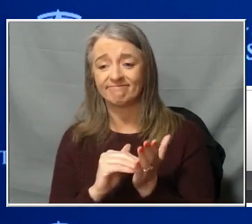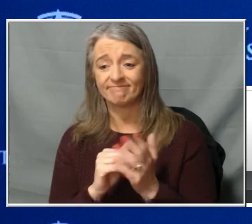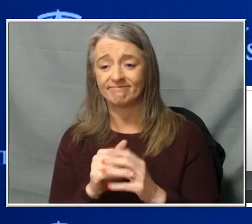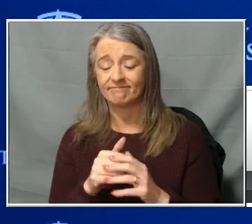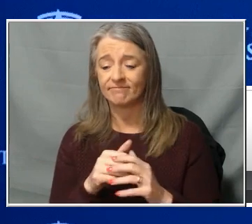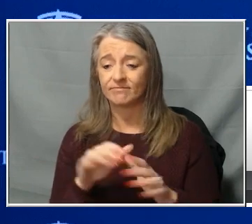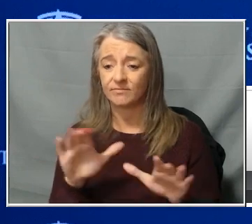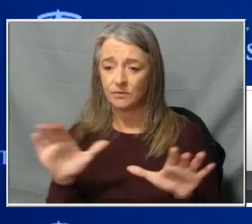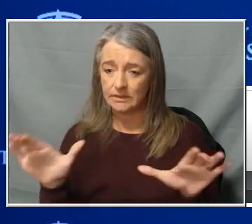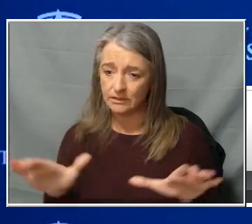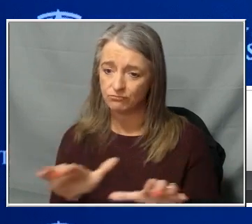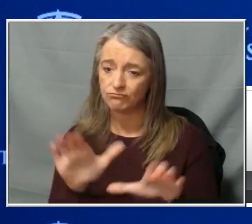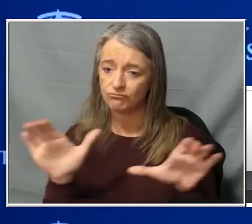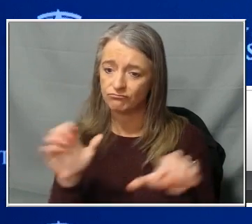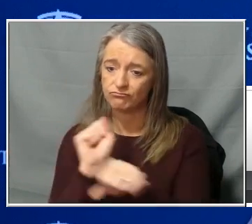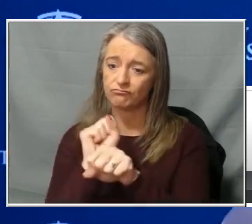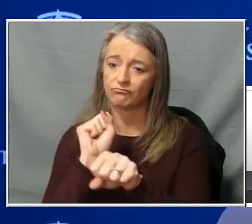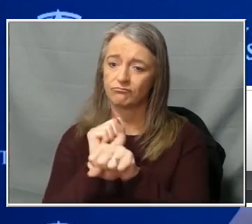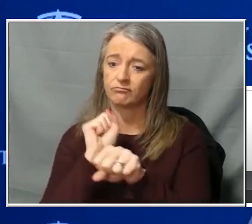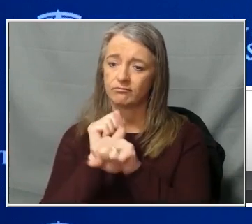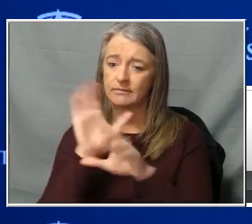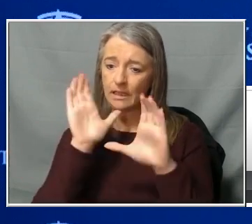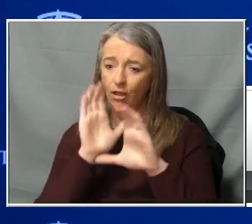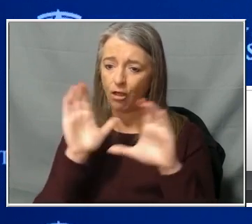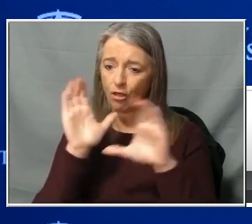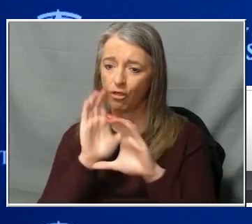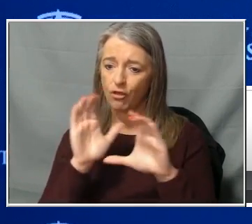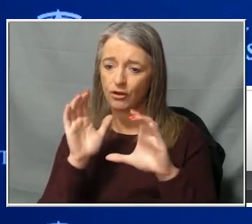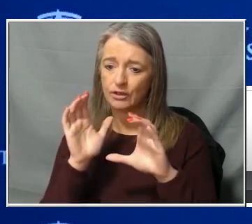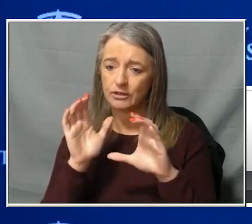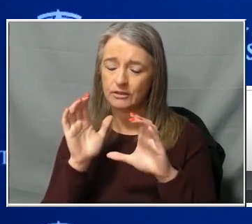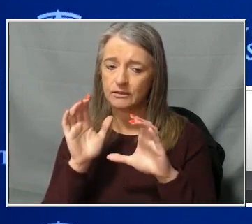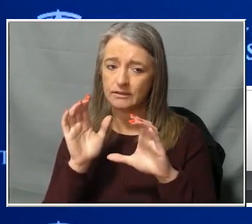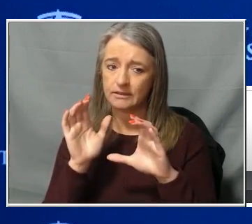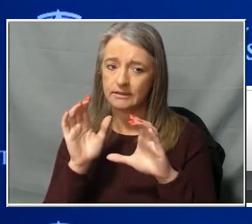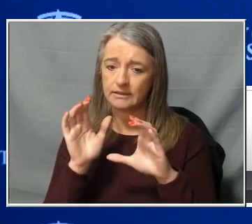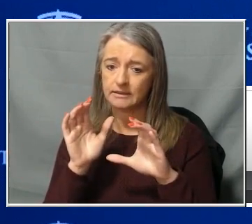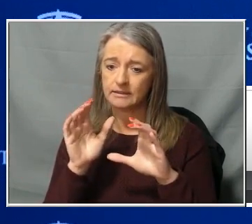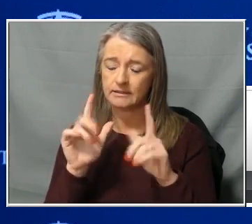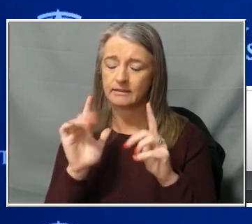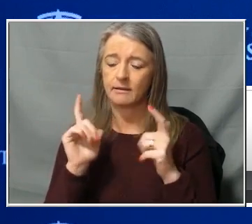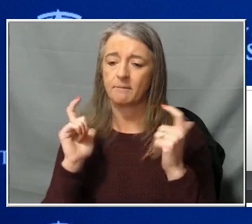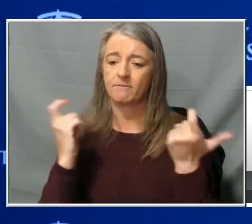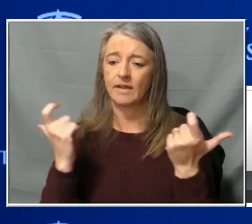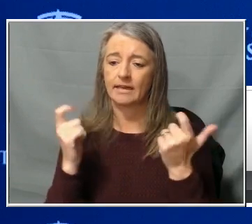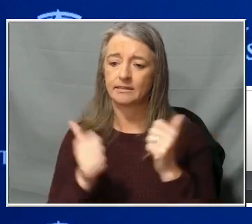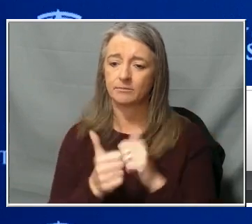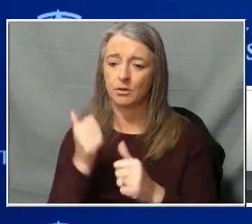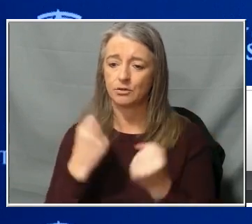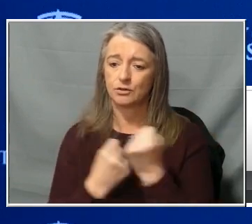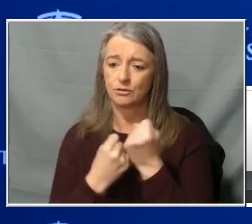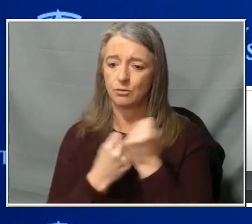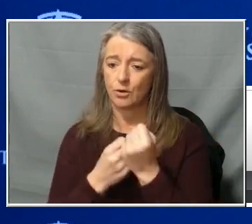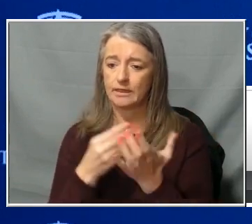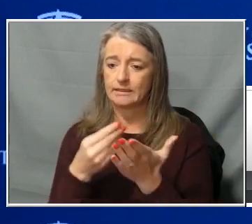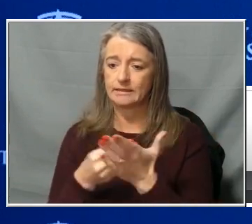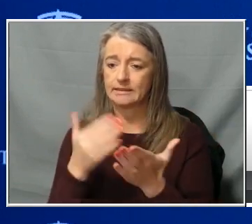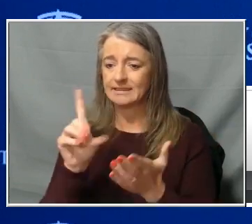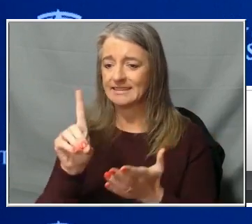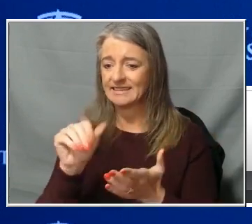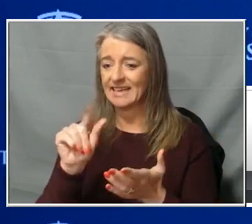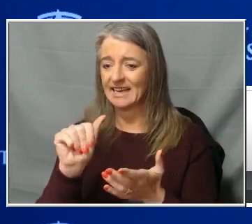due diligence in looking. The vast amount of the supportive data for the origin